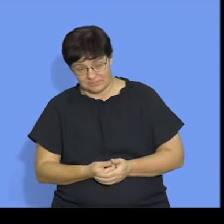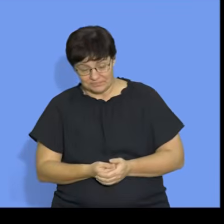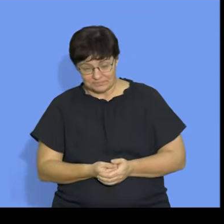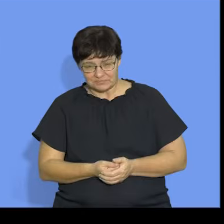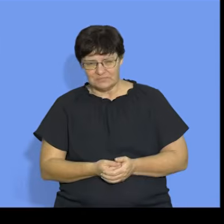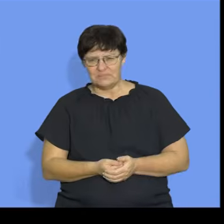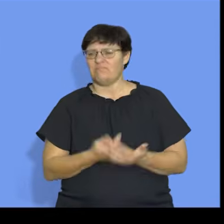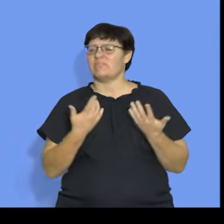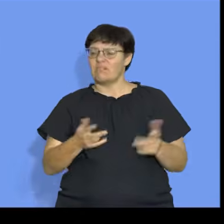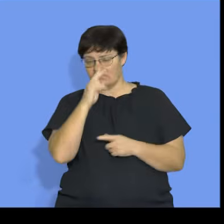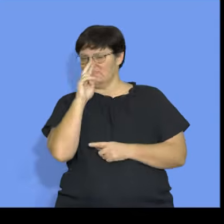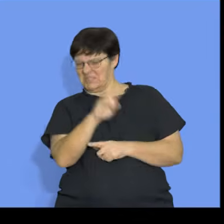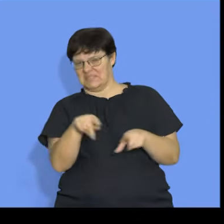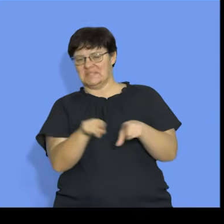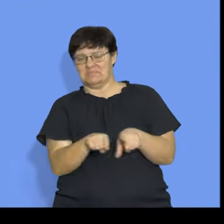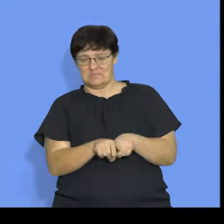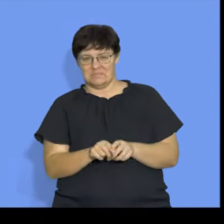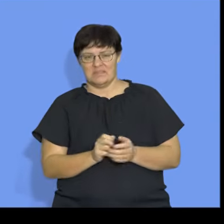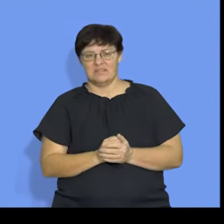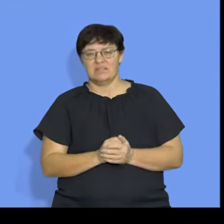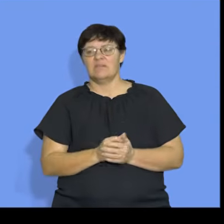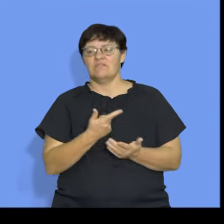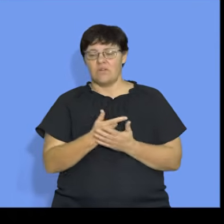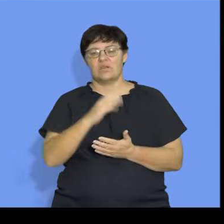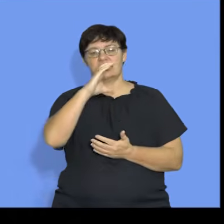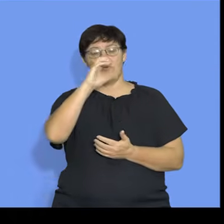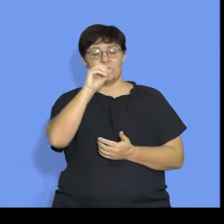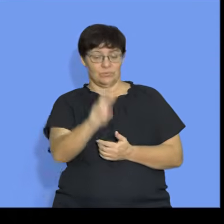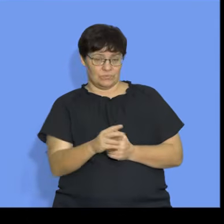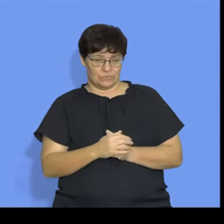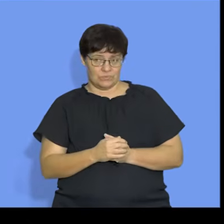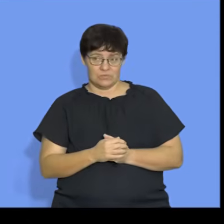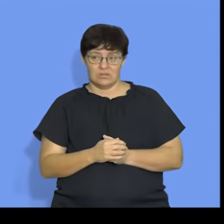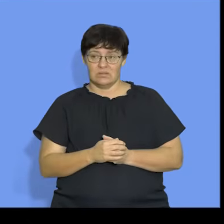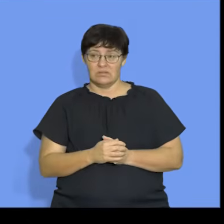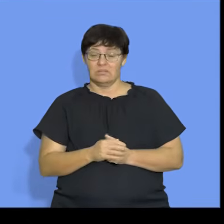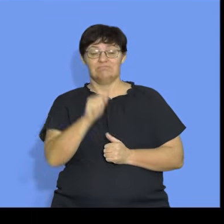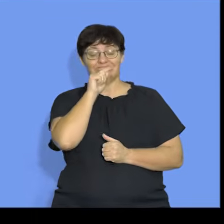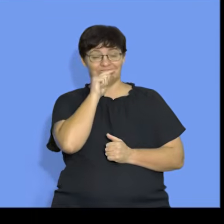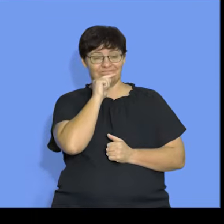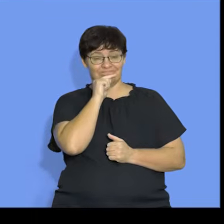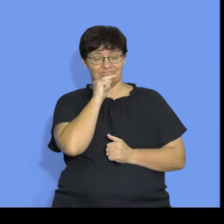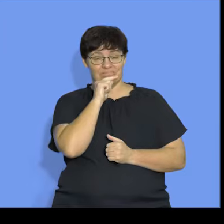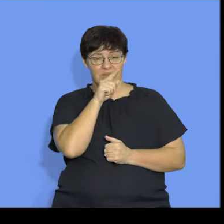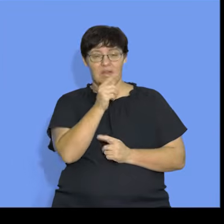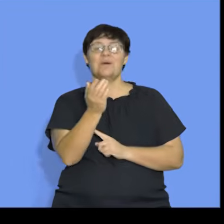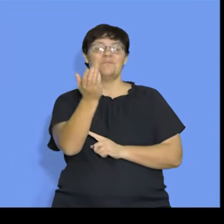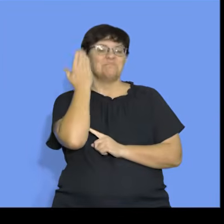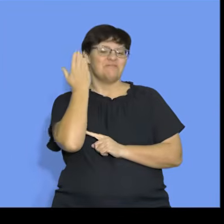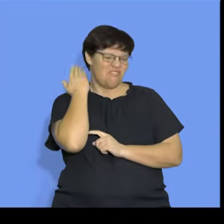We see it here as well when it comes to carbon dioxide. Maybe you looked at that, right, in previous